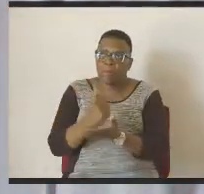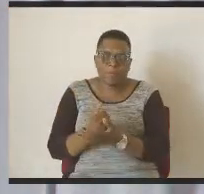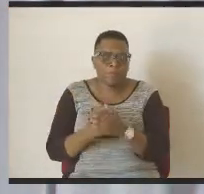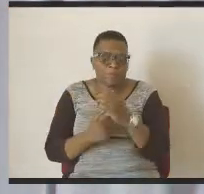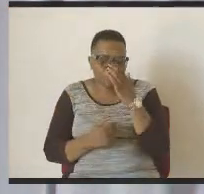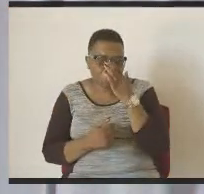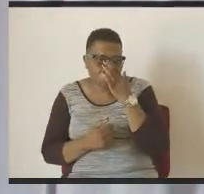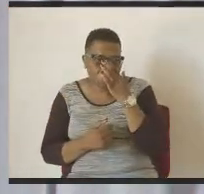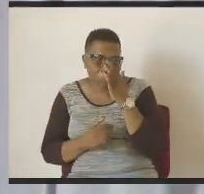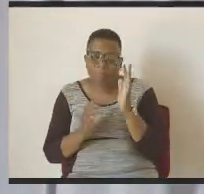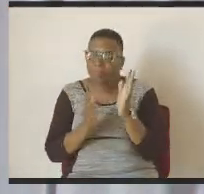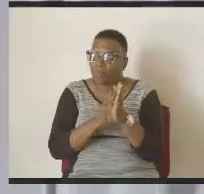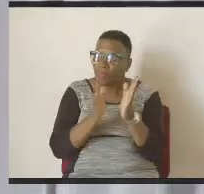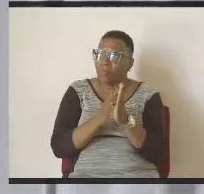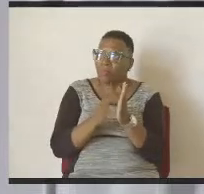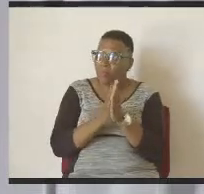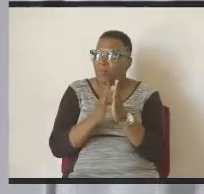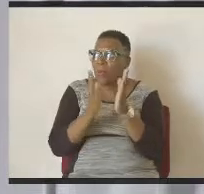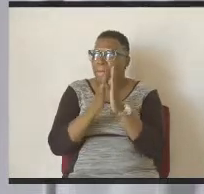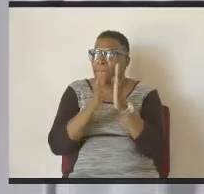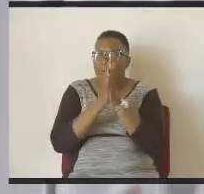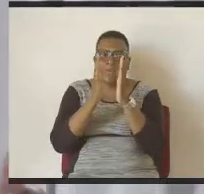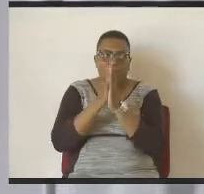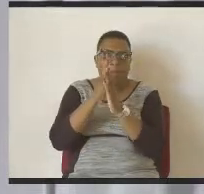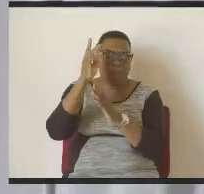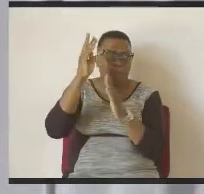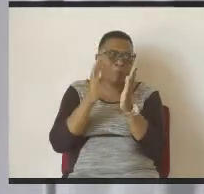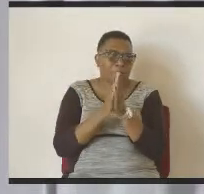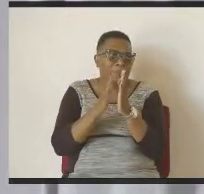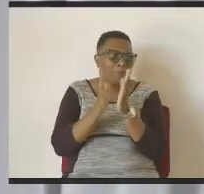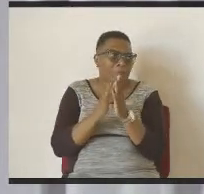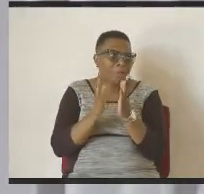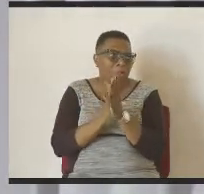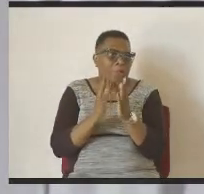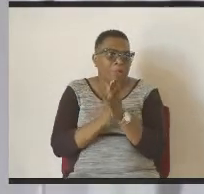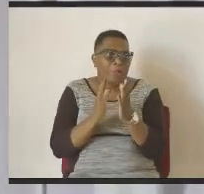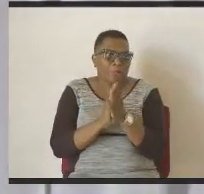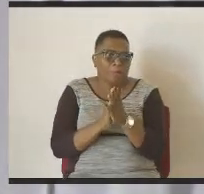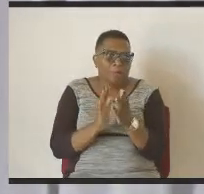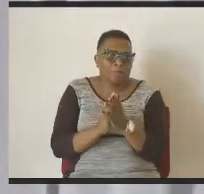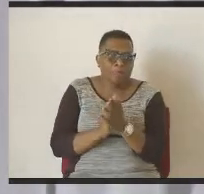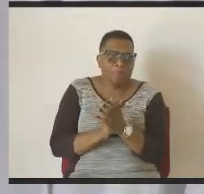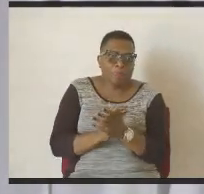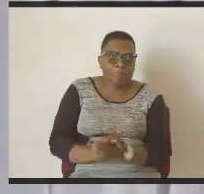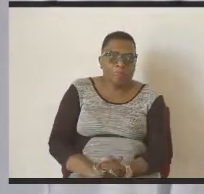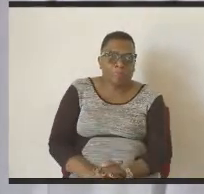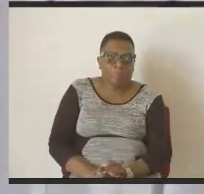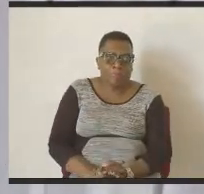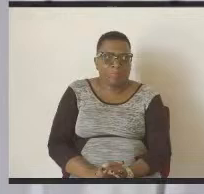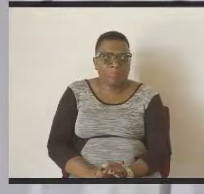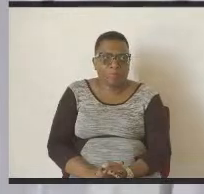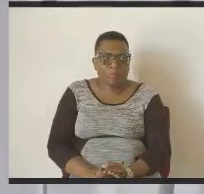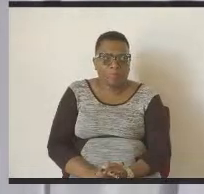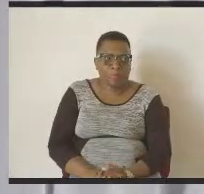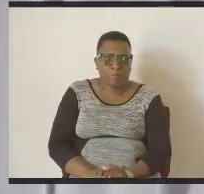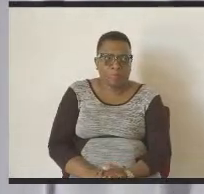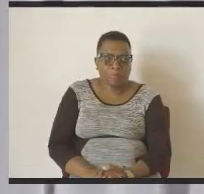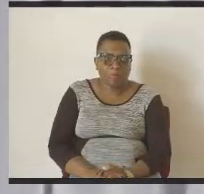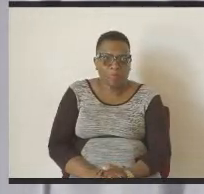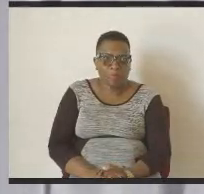Go ahead, church. Go ahead and praise him. Amen. Go ahead and give him your praise. Hallelujah. Love kept him on that